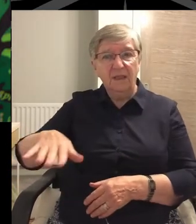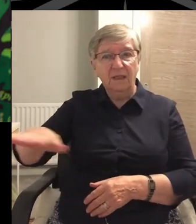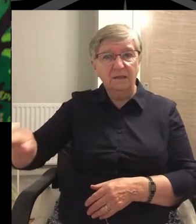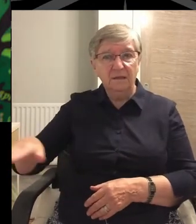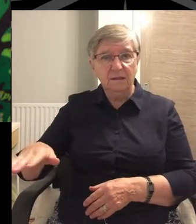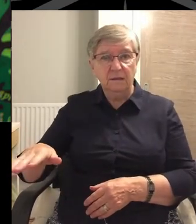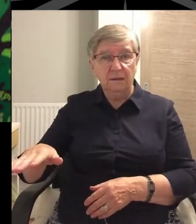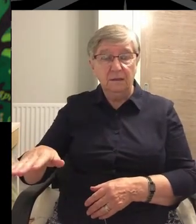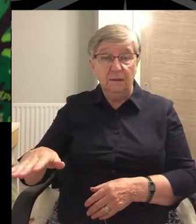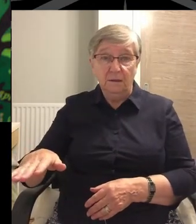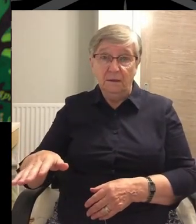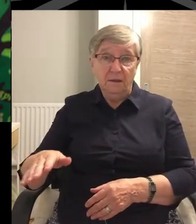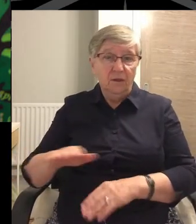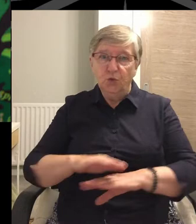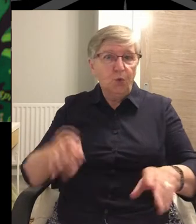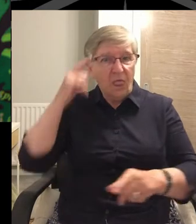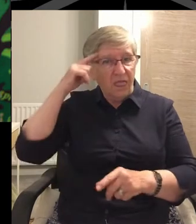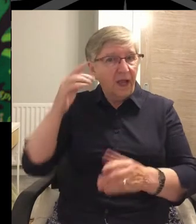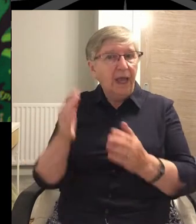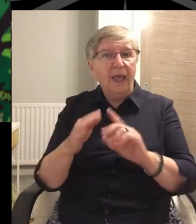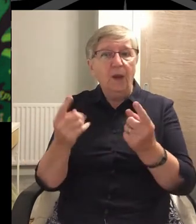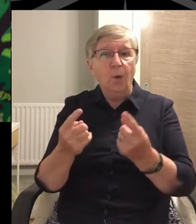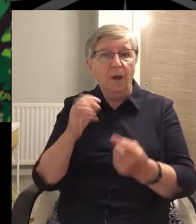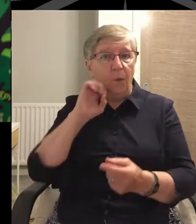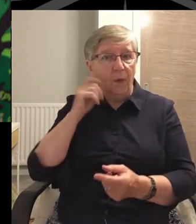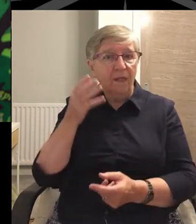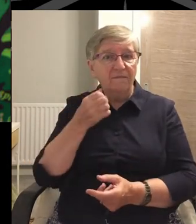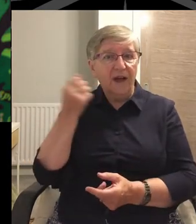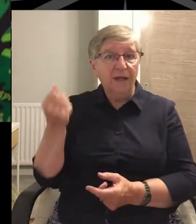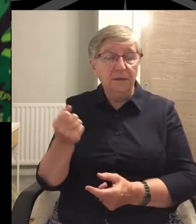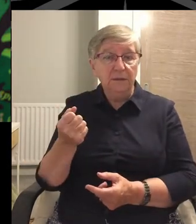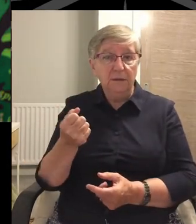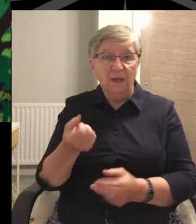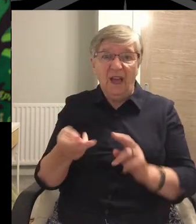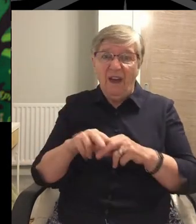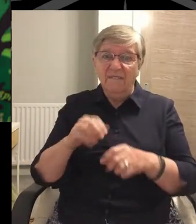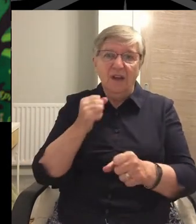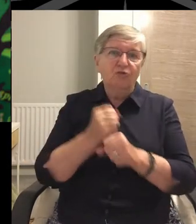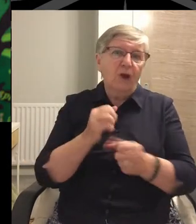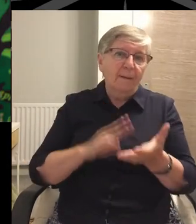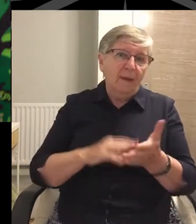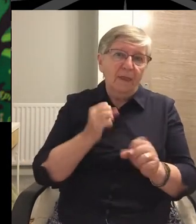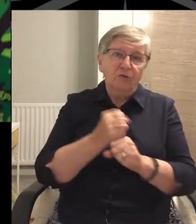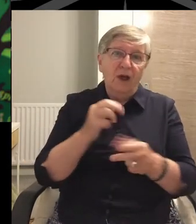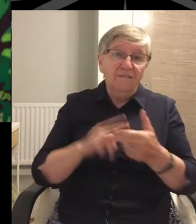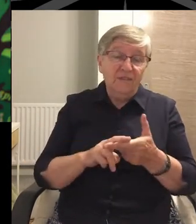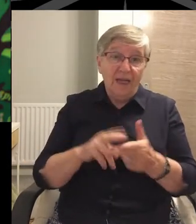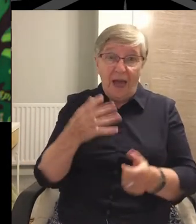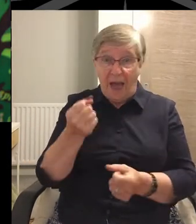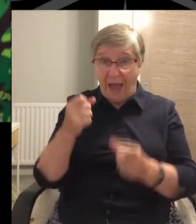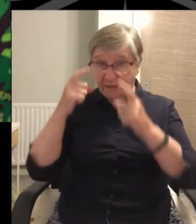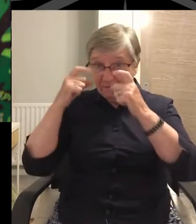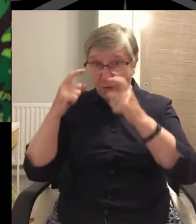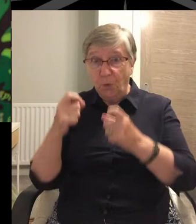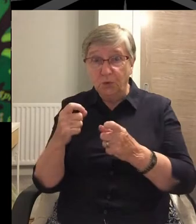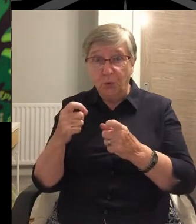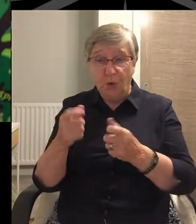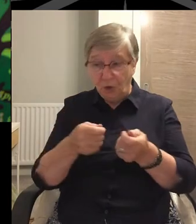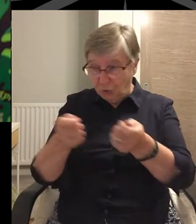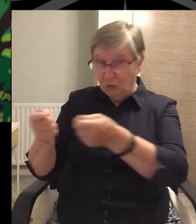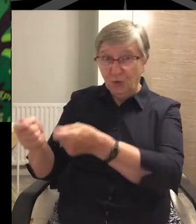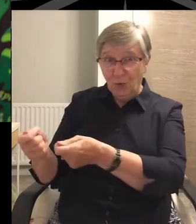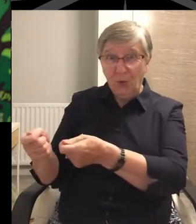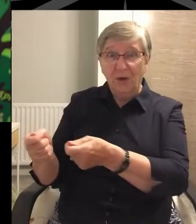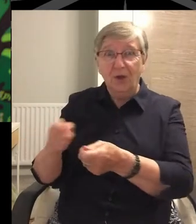countryside where she's unlikely to be found. You know, if a grandparent had a photo of her at this point